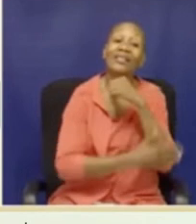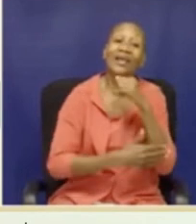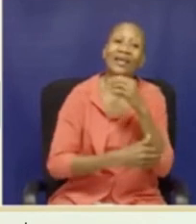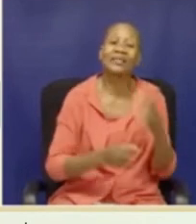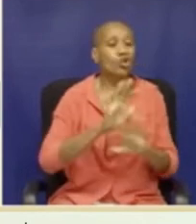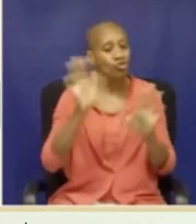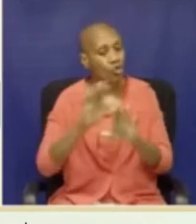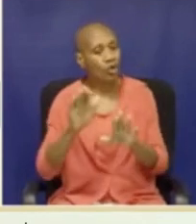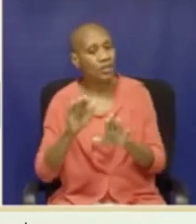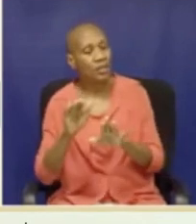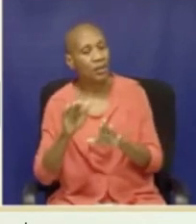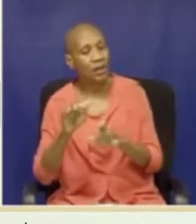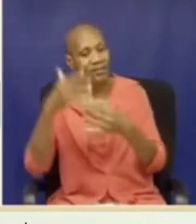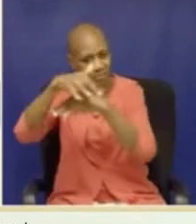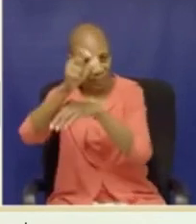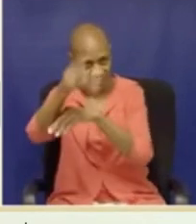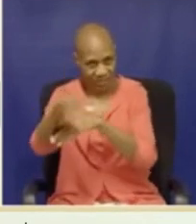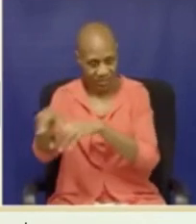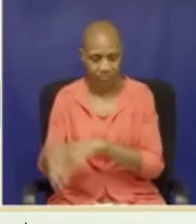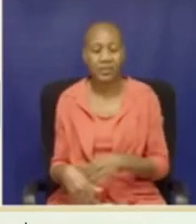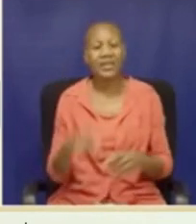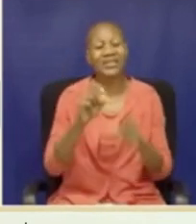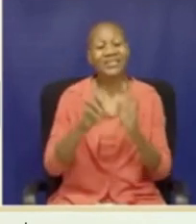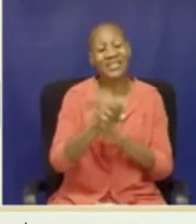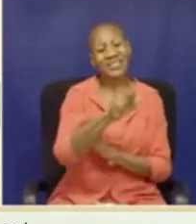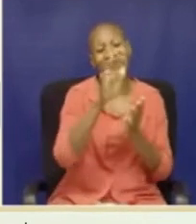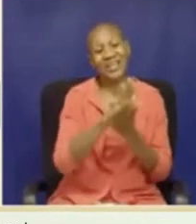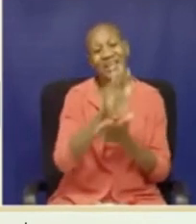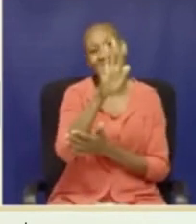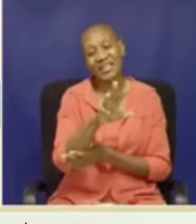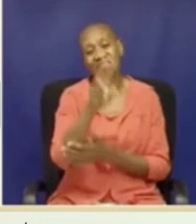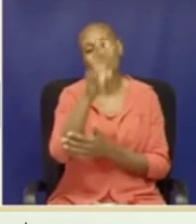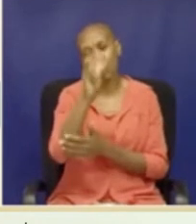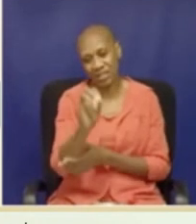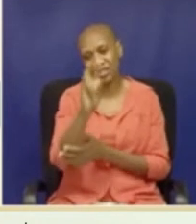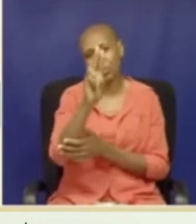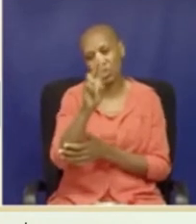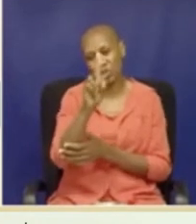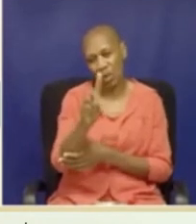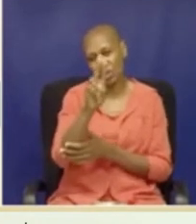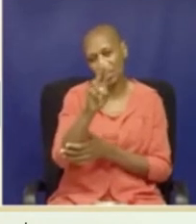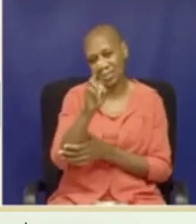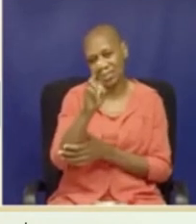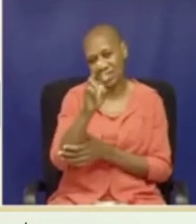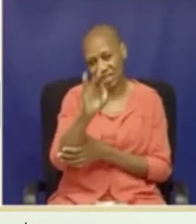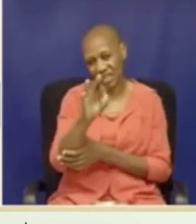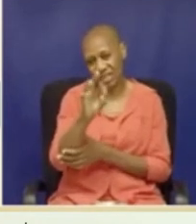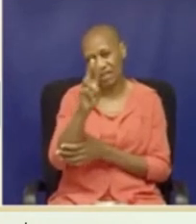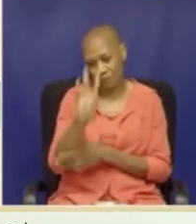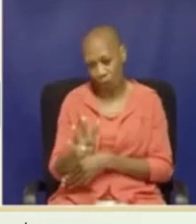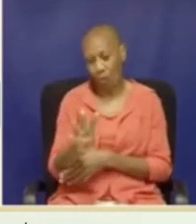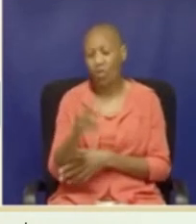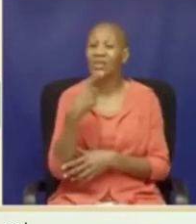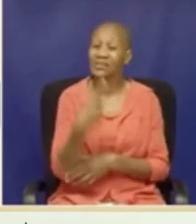country than those who are not citizens. For example, Section 19, 20, and 21, 3,